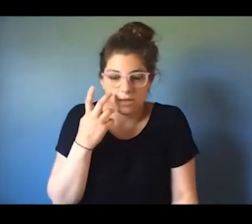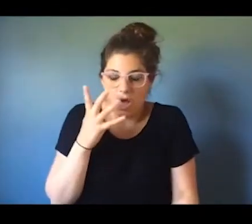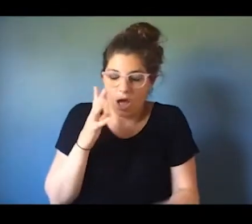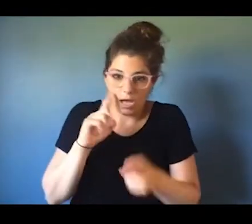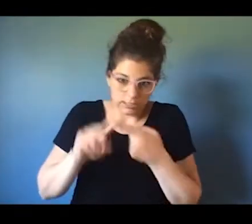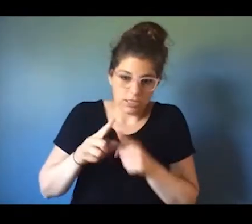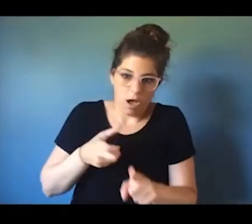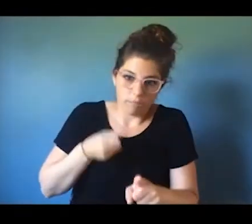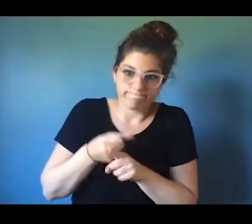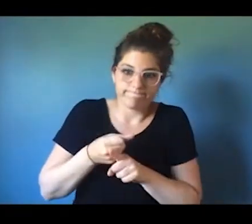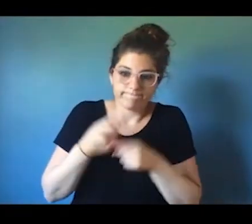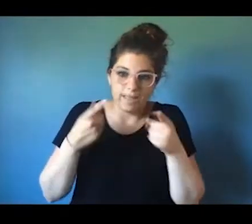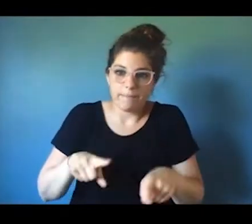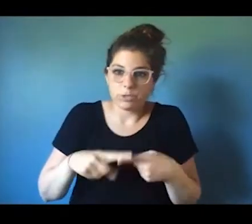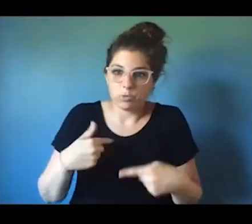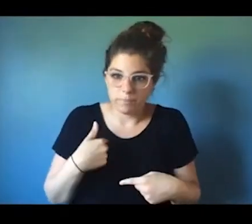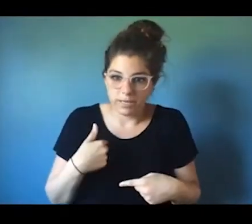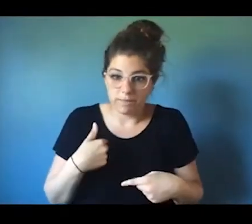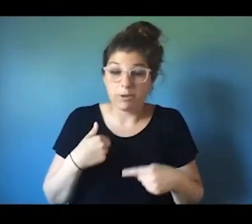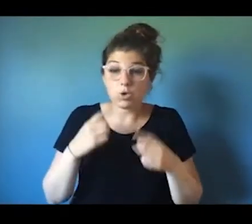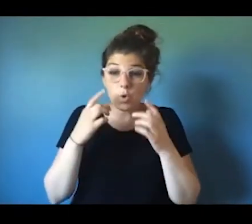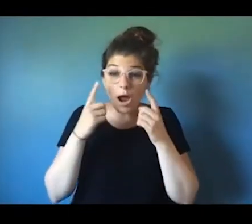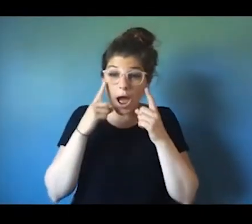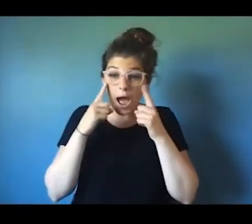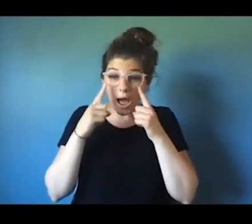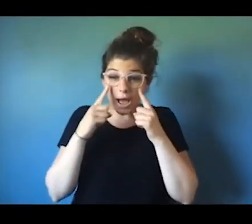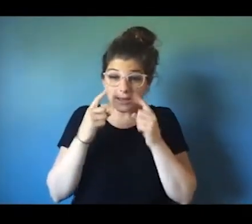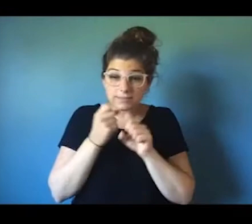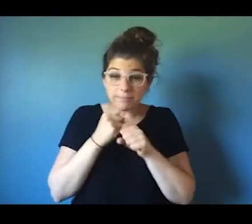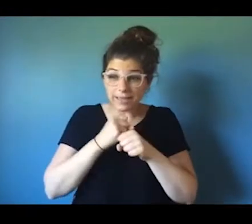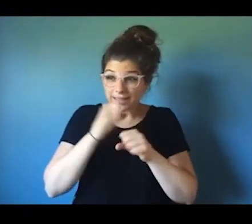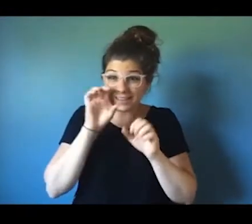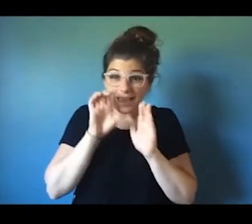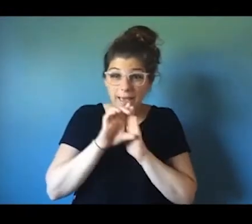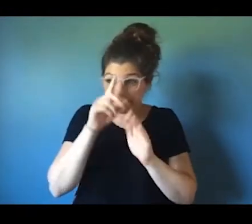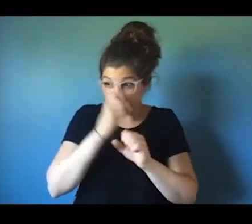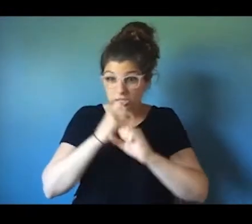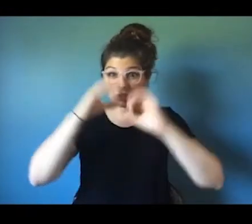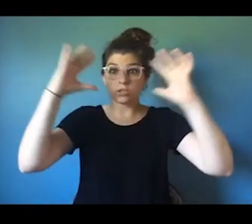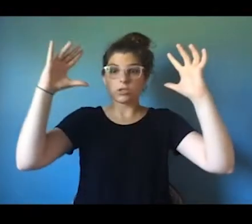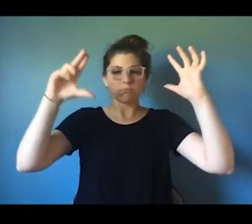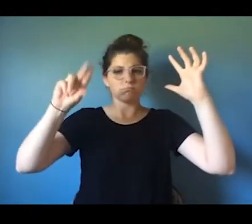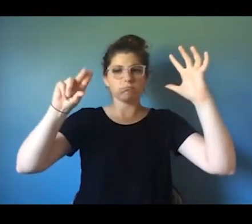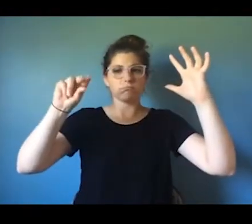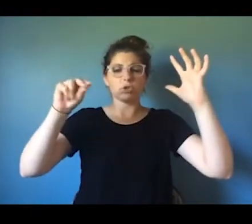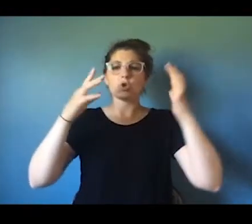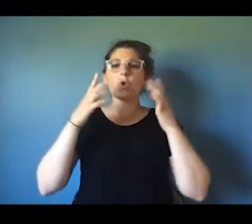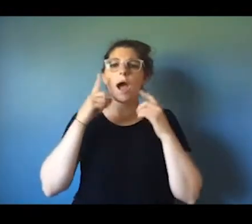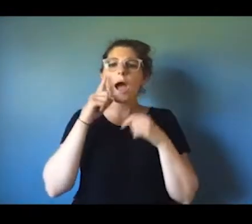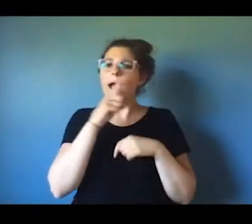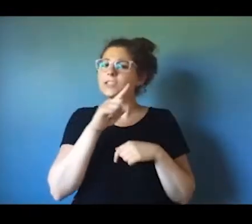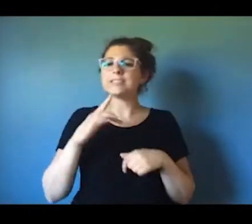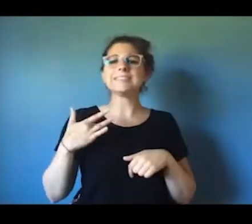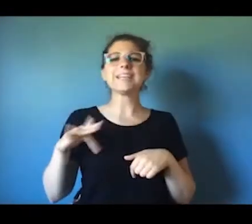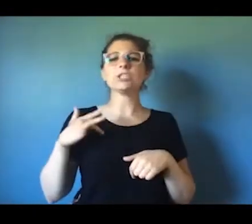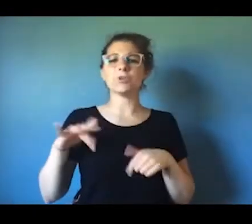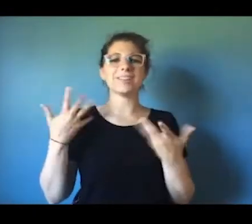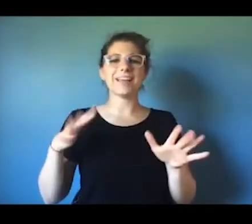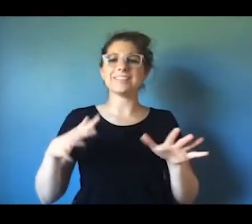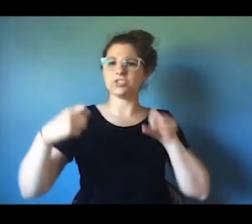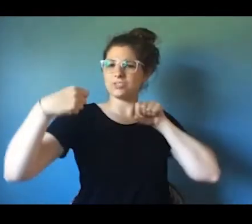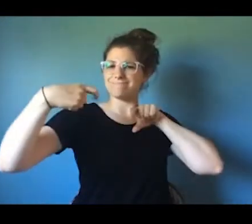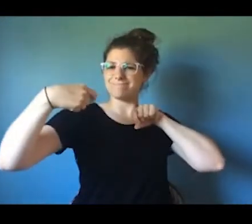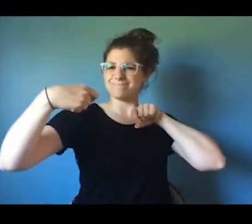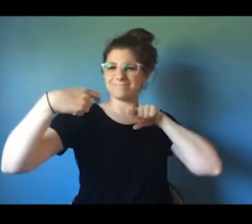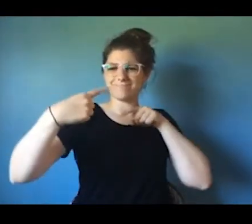I guess I just never thought about it. But it's not your eyes that really make the image that you're seeing in your mind.